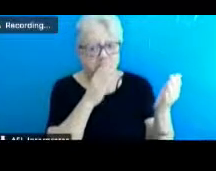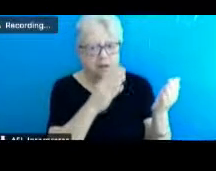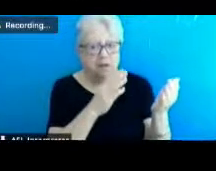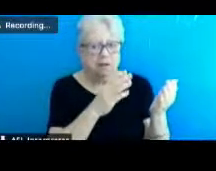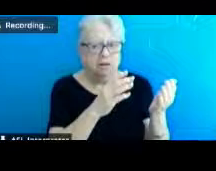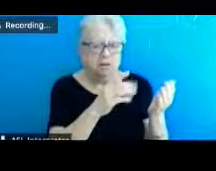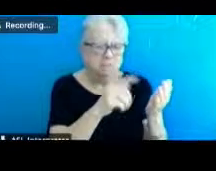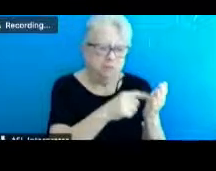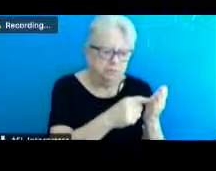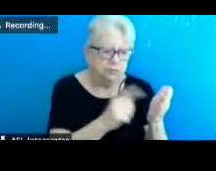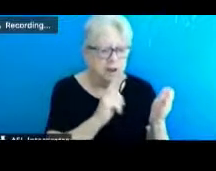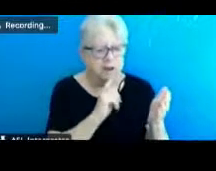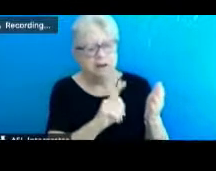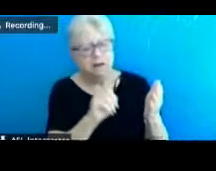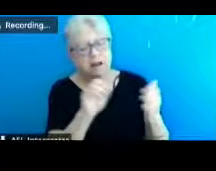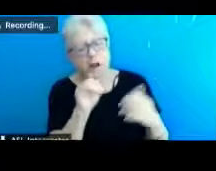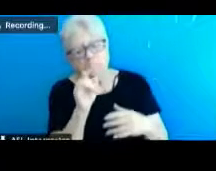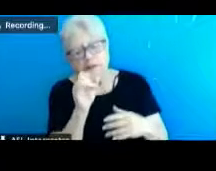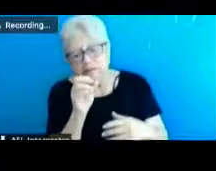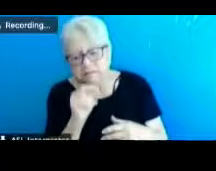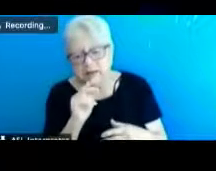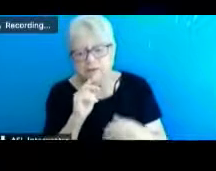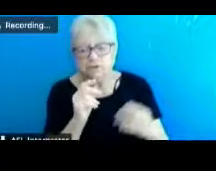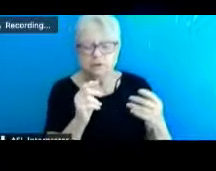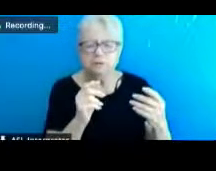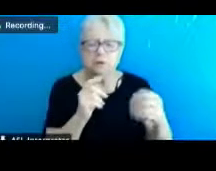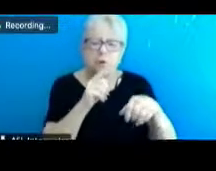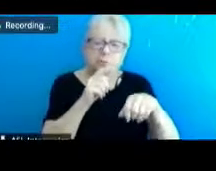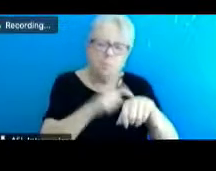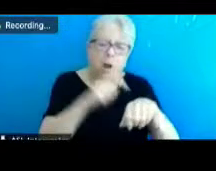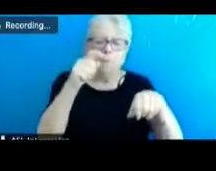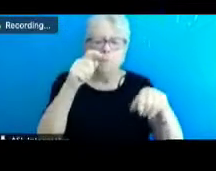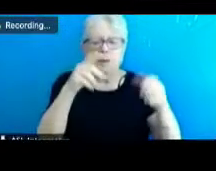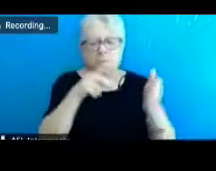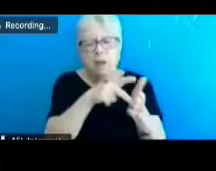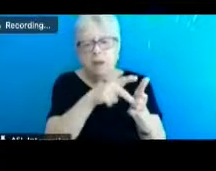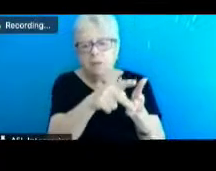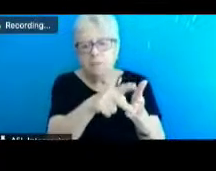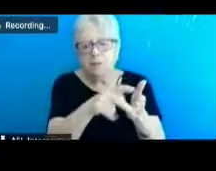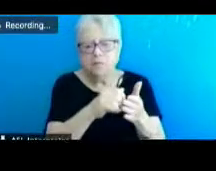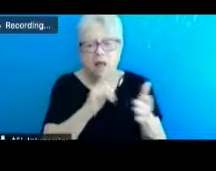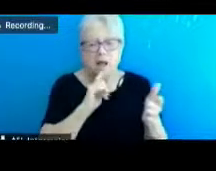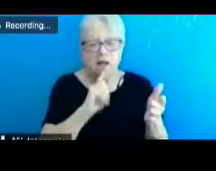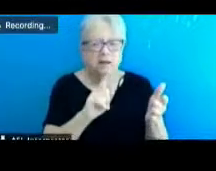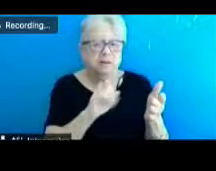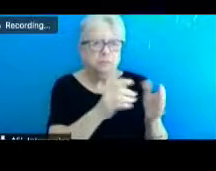arbitration, conflicts of interest, prompt payment. That's all reverting to state statutory